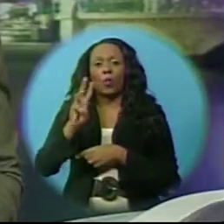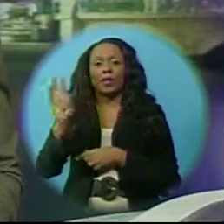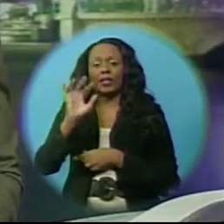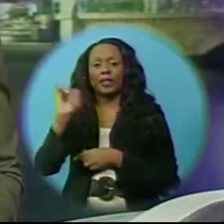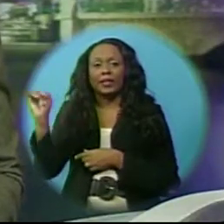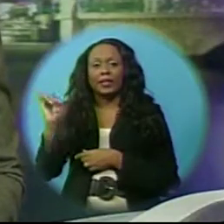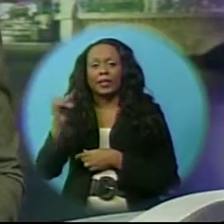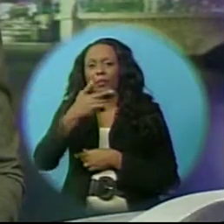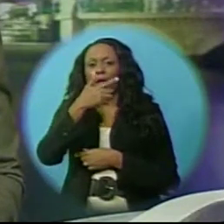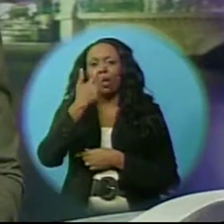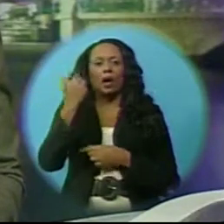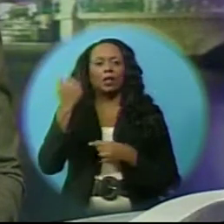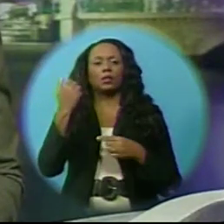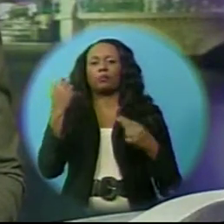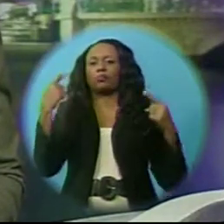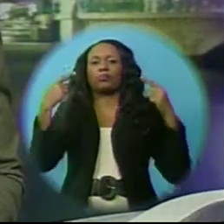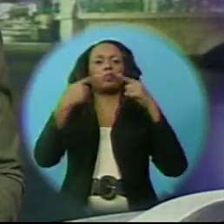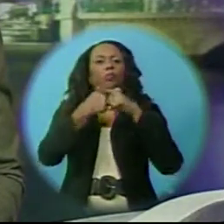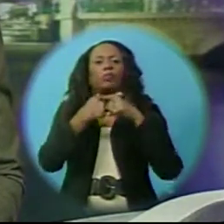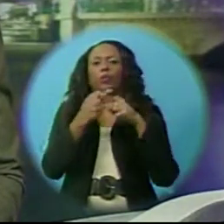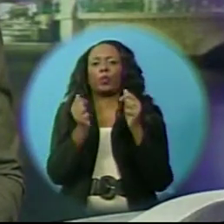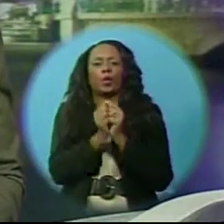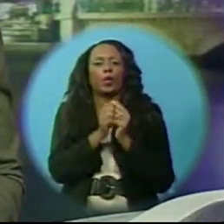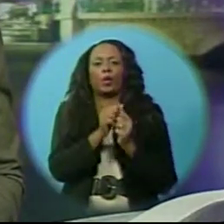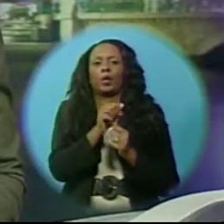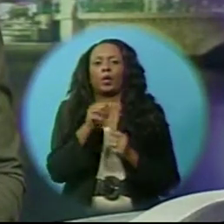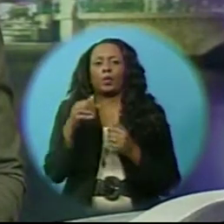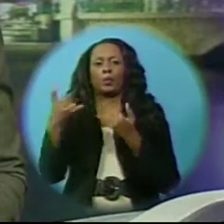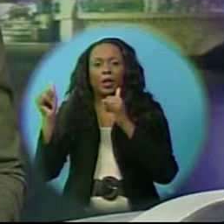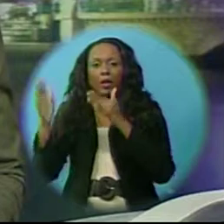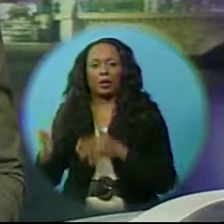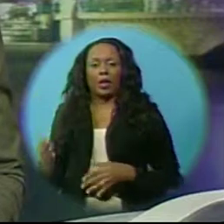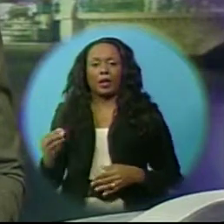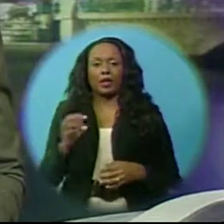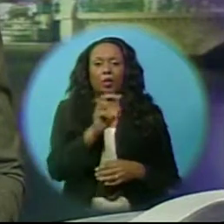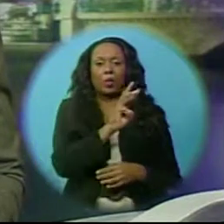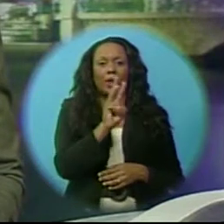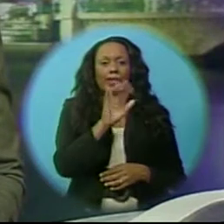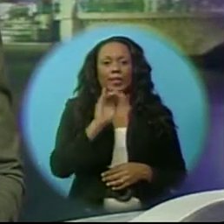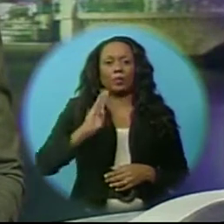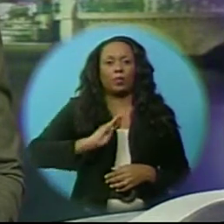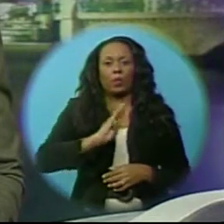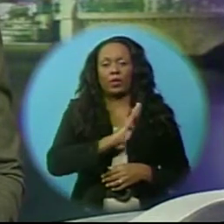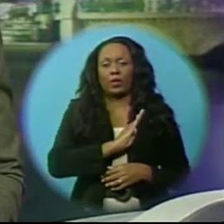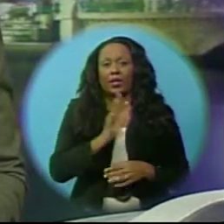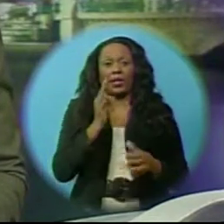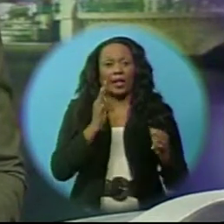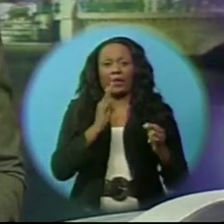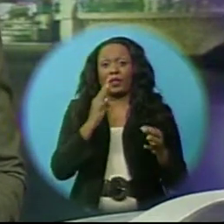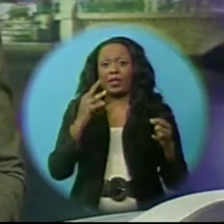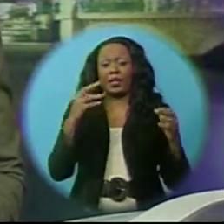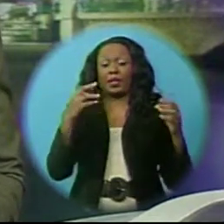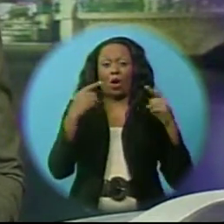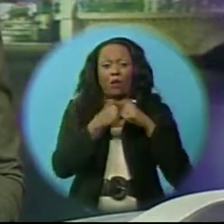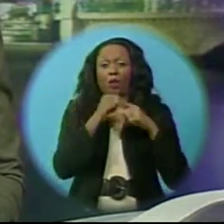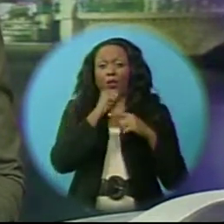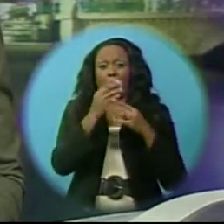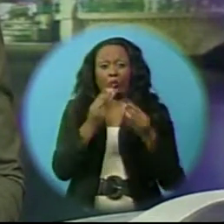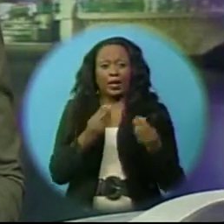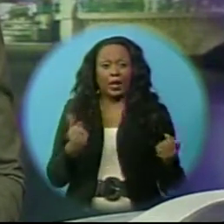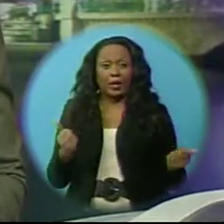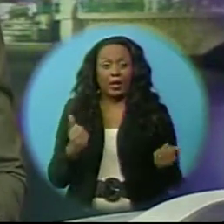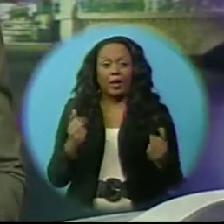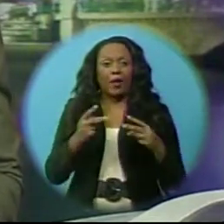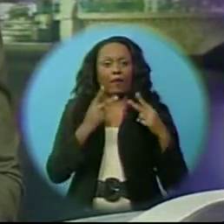the latest controversy between the West Indies Cricket Board and its players is not settled by Valentine's Day. WICB